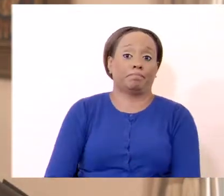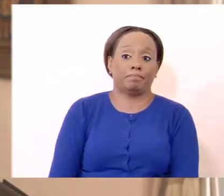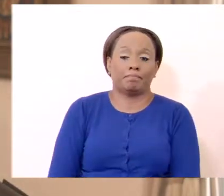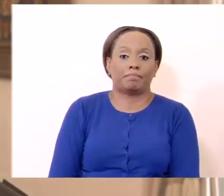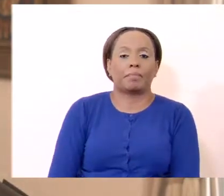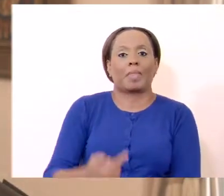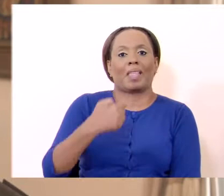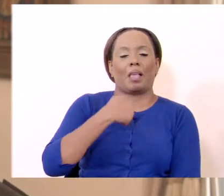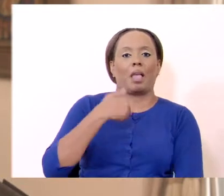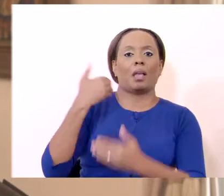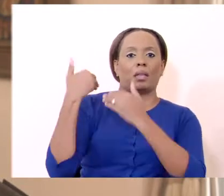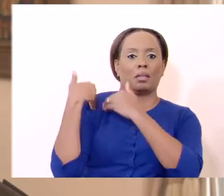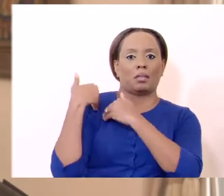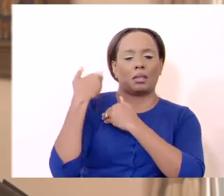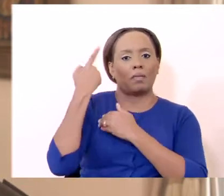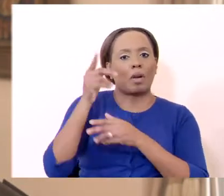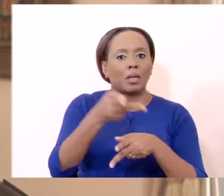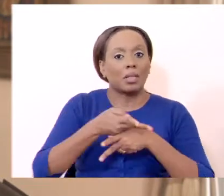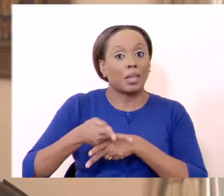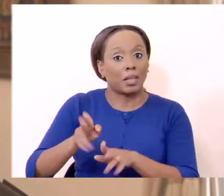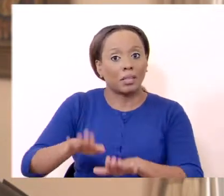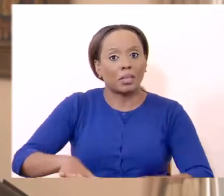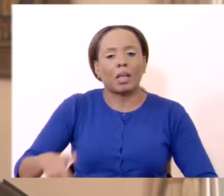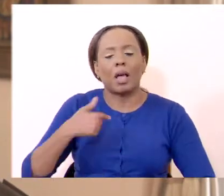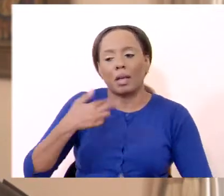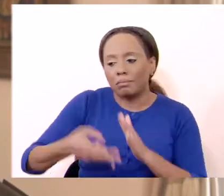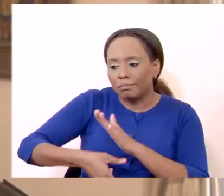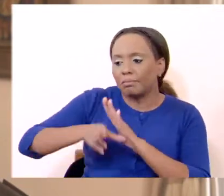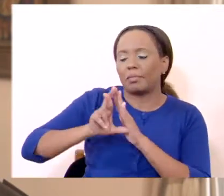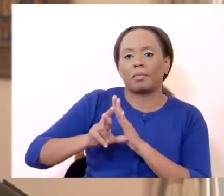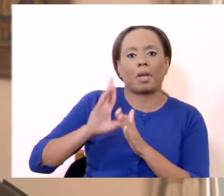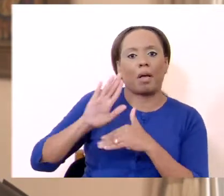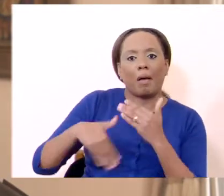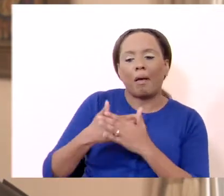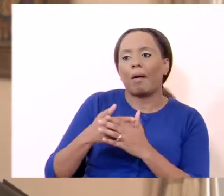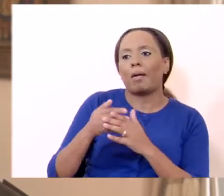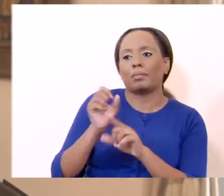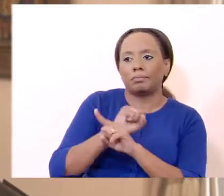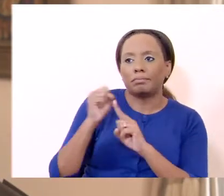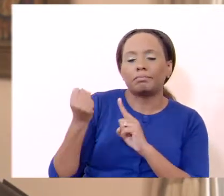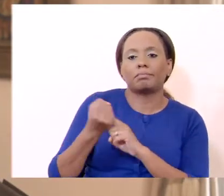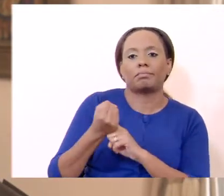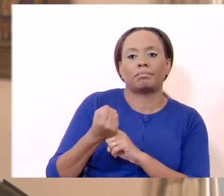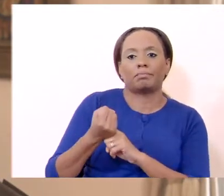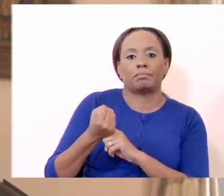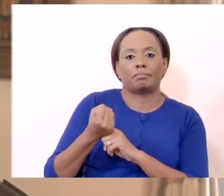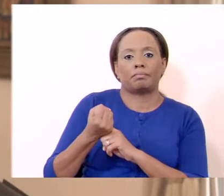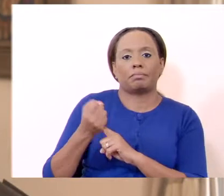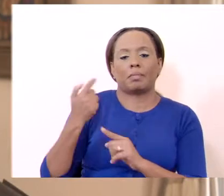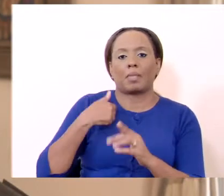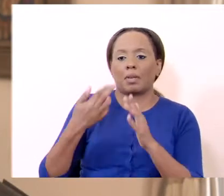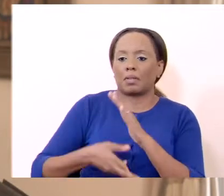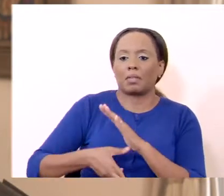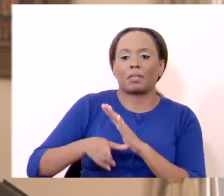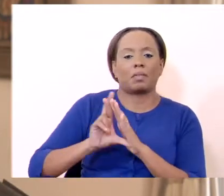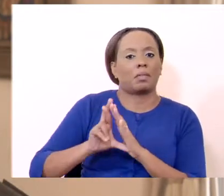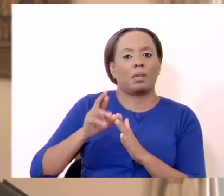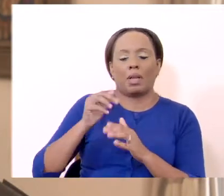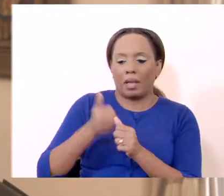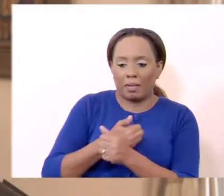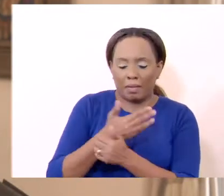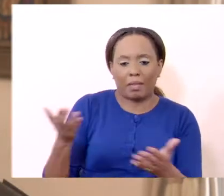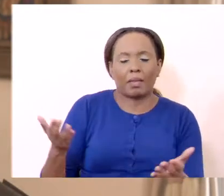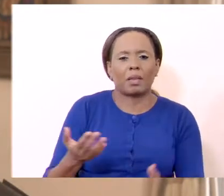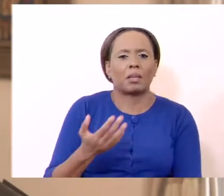care, I can tell you that I have reviewed the cases in all of our cases,